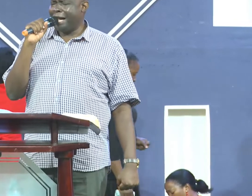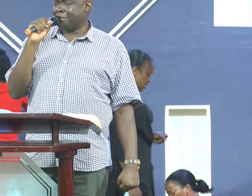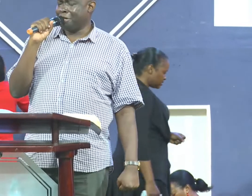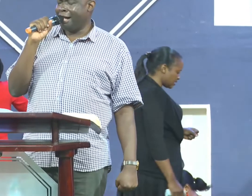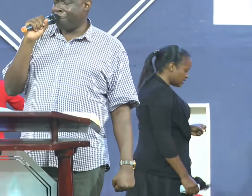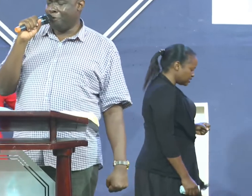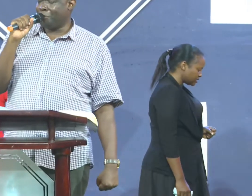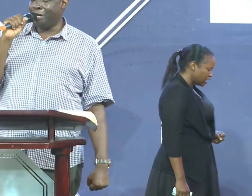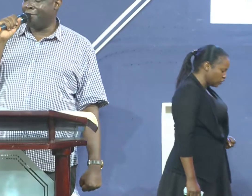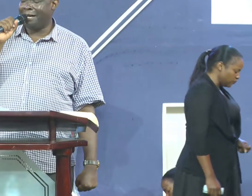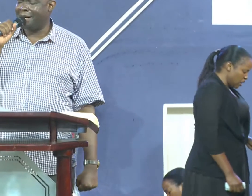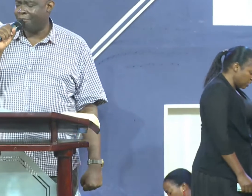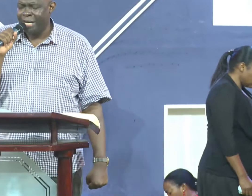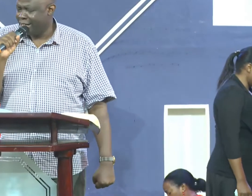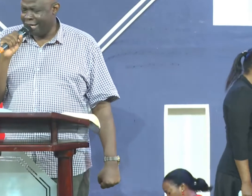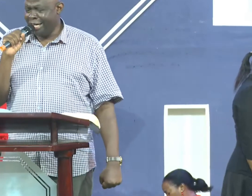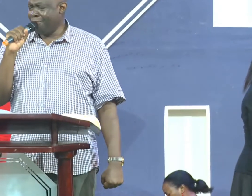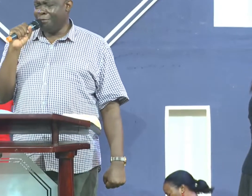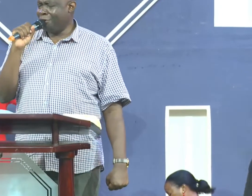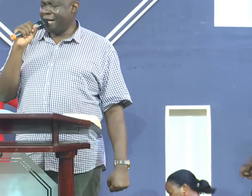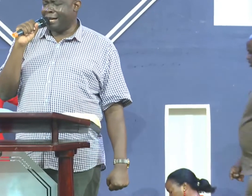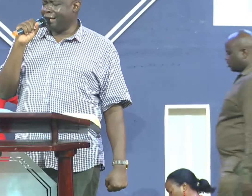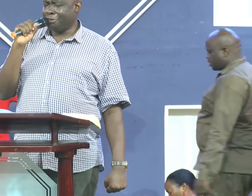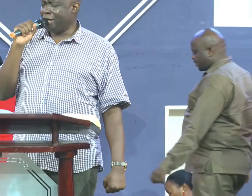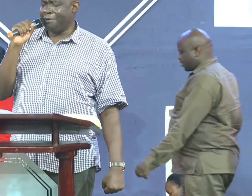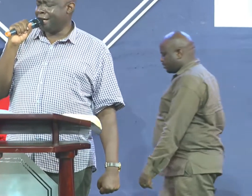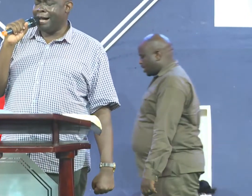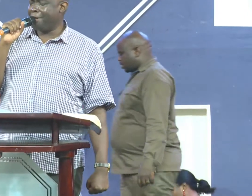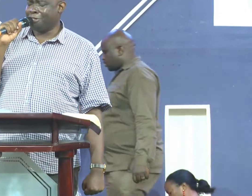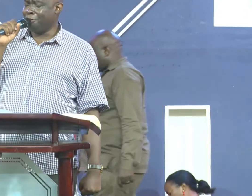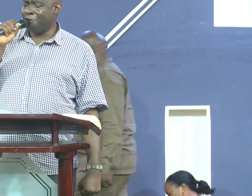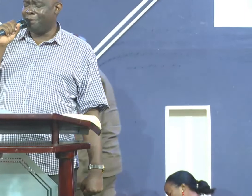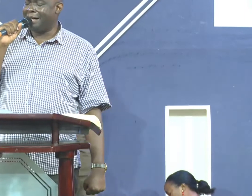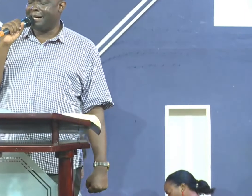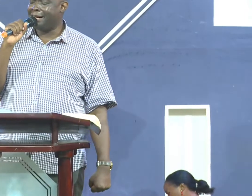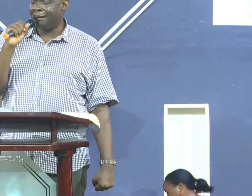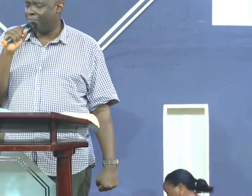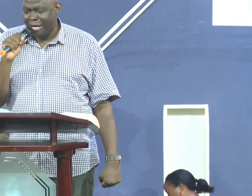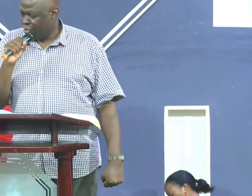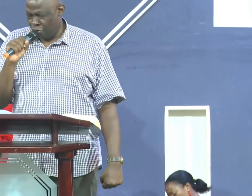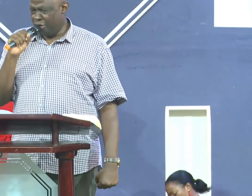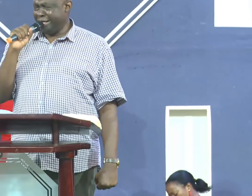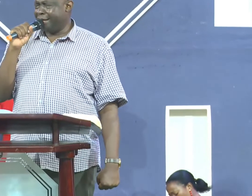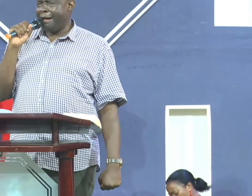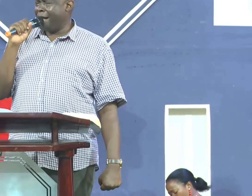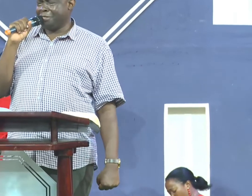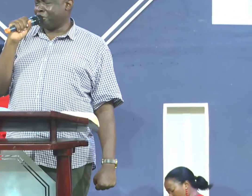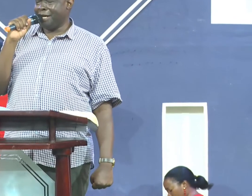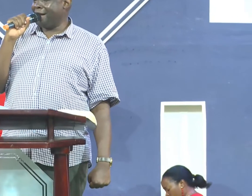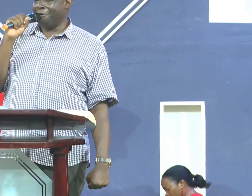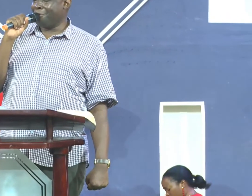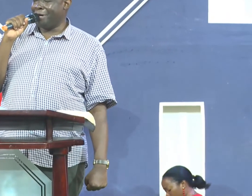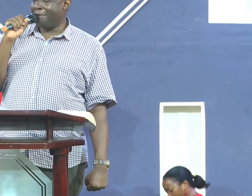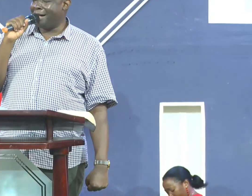oleeta amaaso gaffe okulaba ebyo by'oyagala tulabe ng'abasumba oleeta